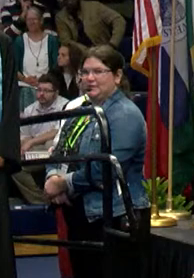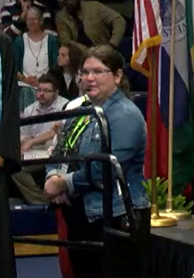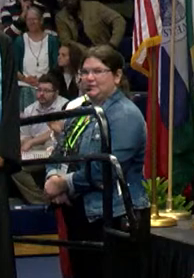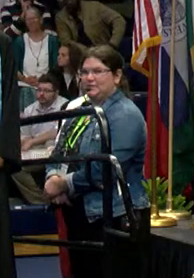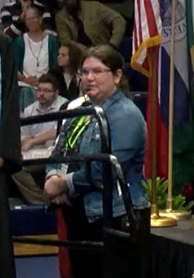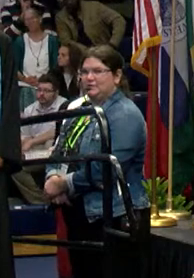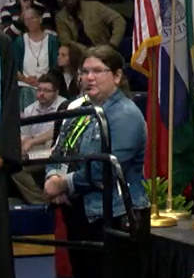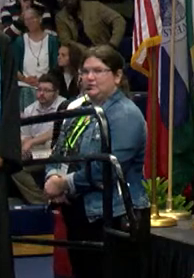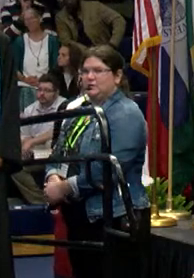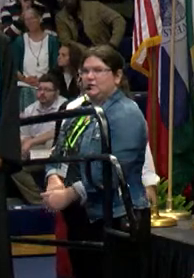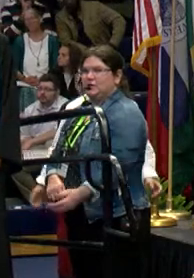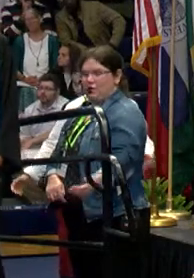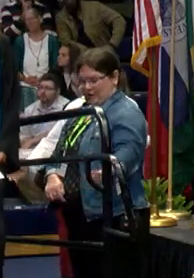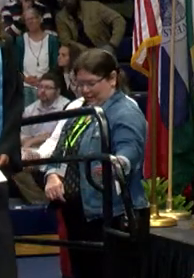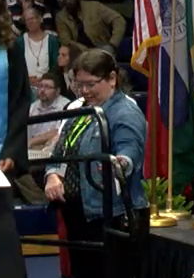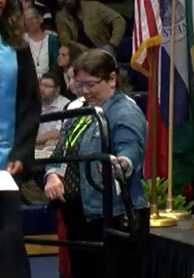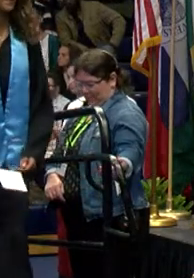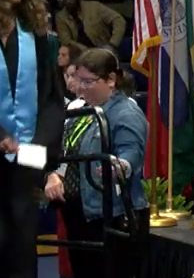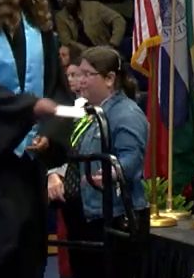Olivia Noel Cook.